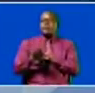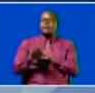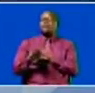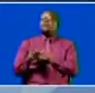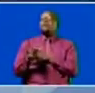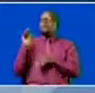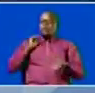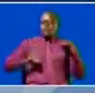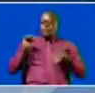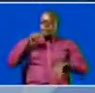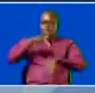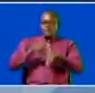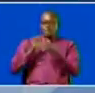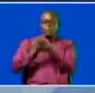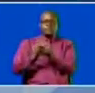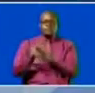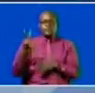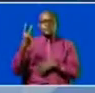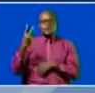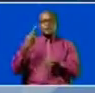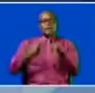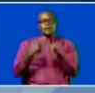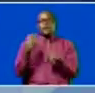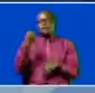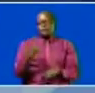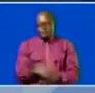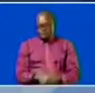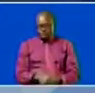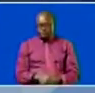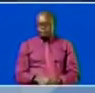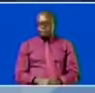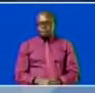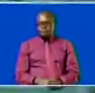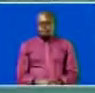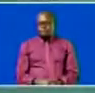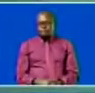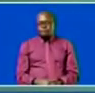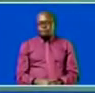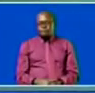of graft during the Jubilee second term? Murimi Mwange interrogates this.